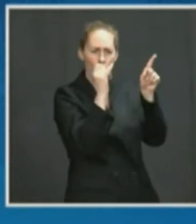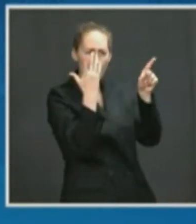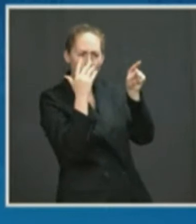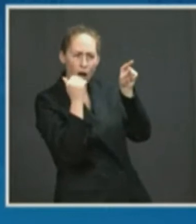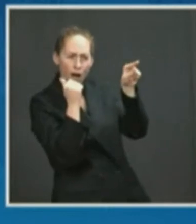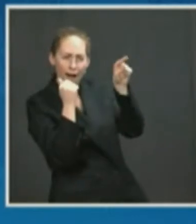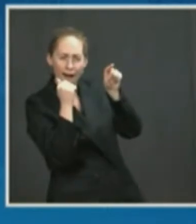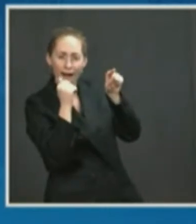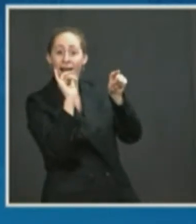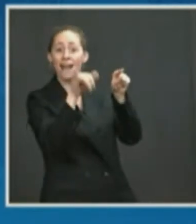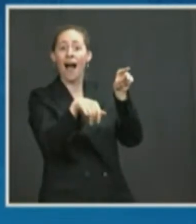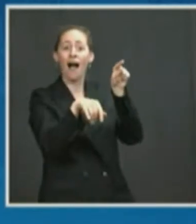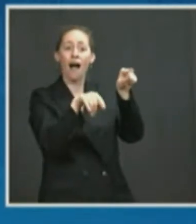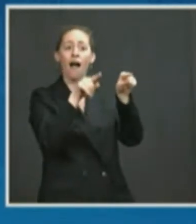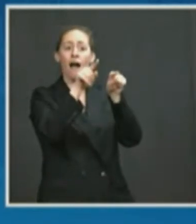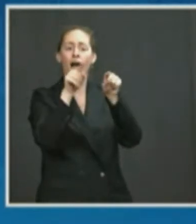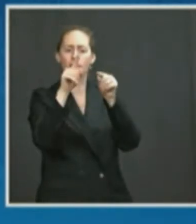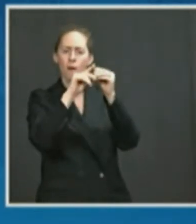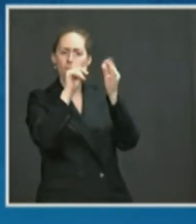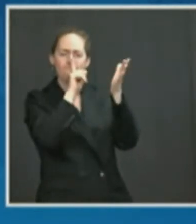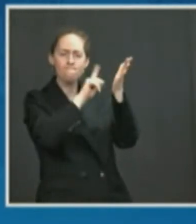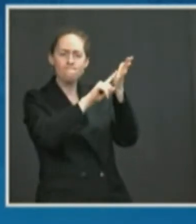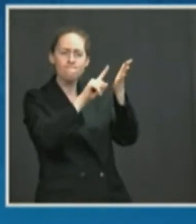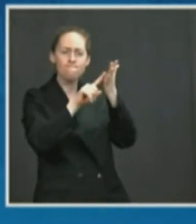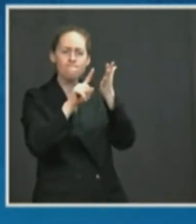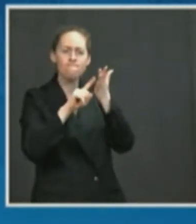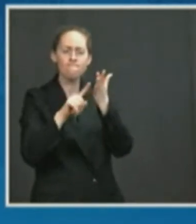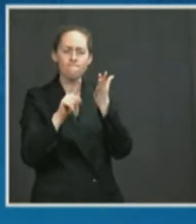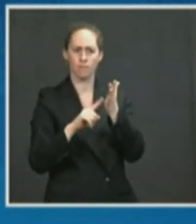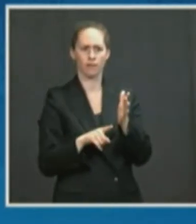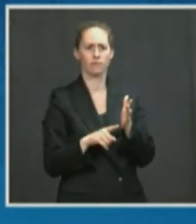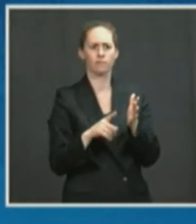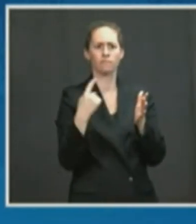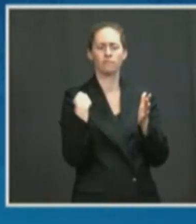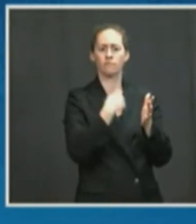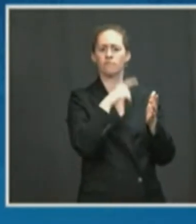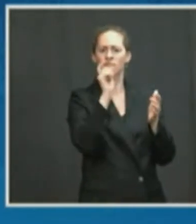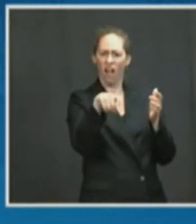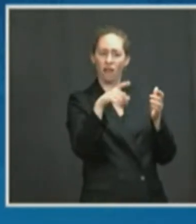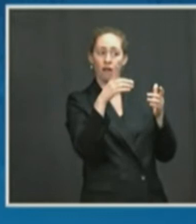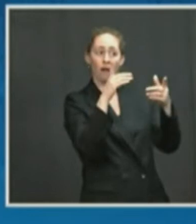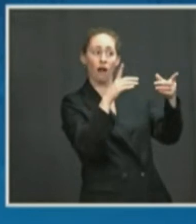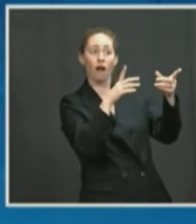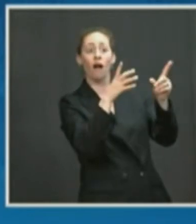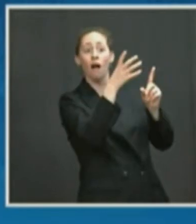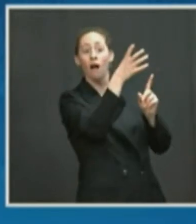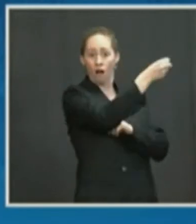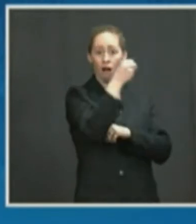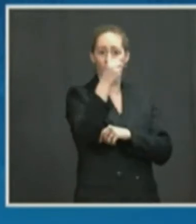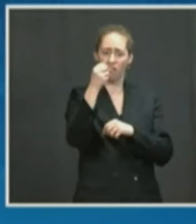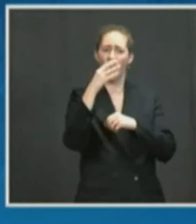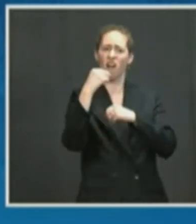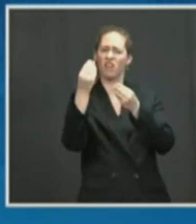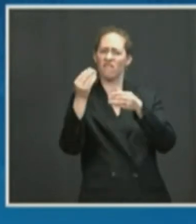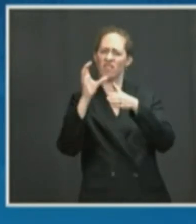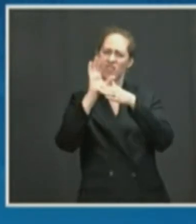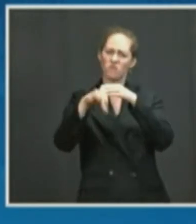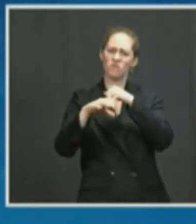ultimately to support prosecutions and consequences for those who would endeavor to engage in corrupt